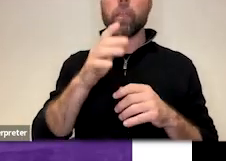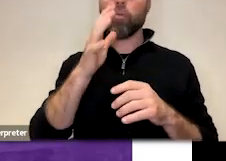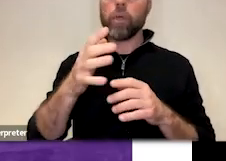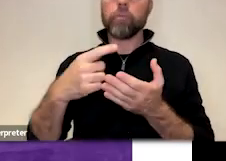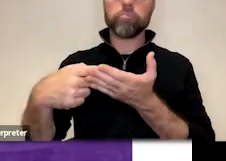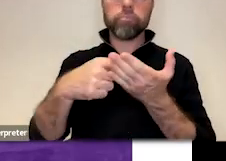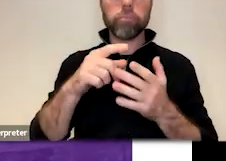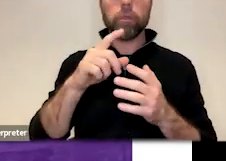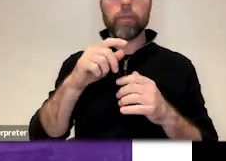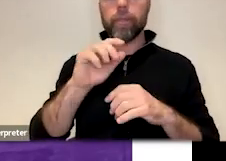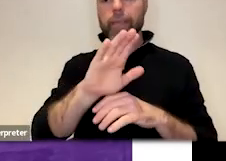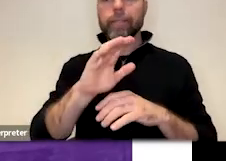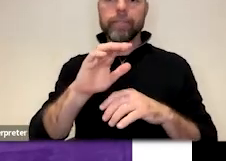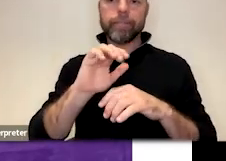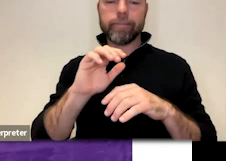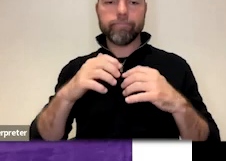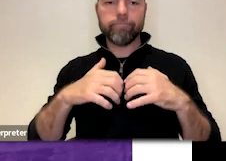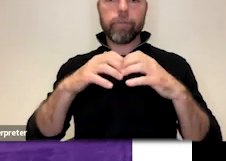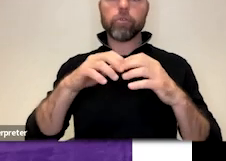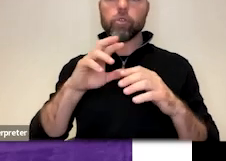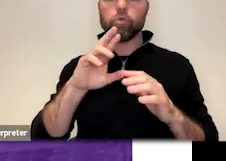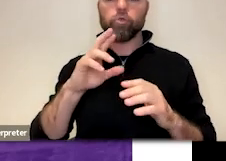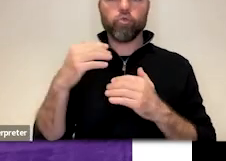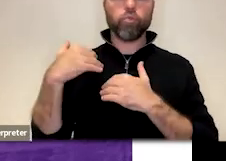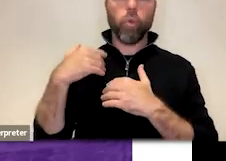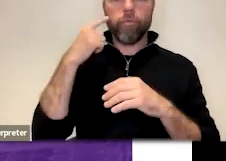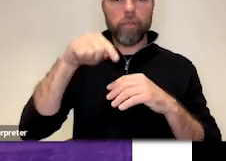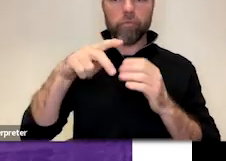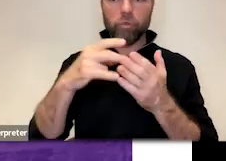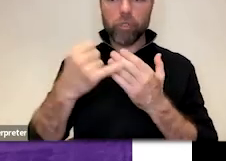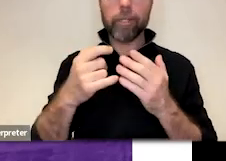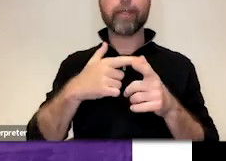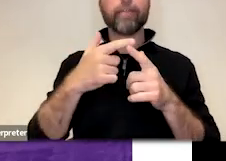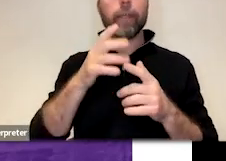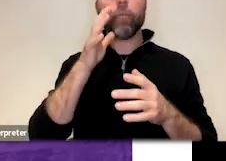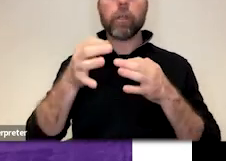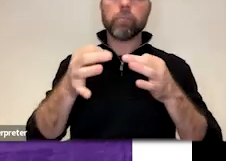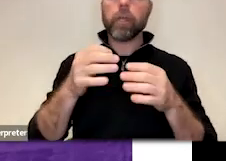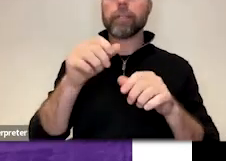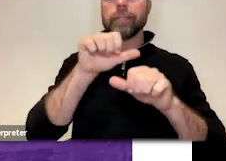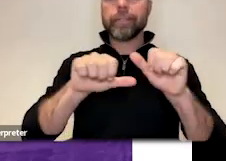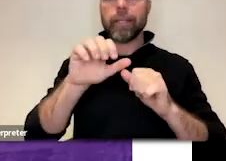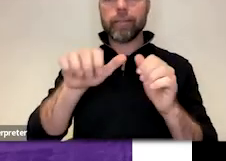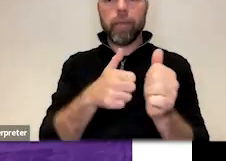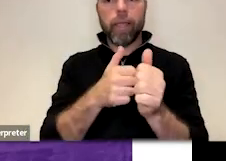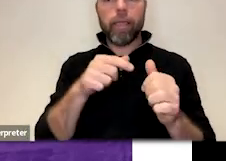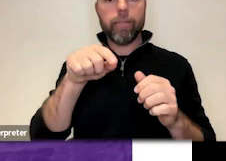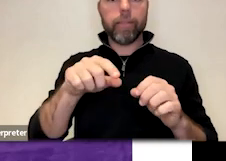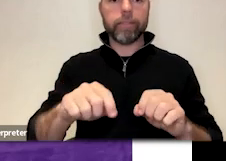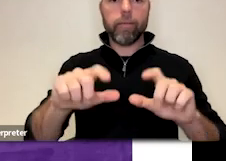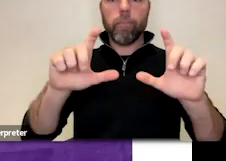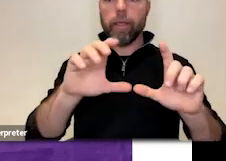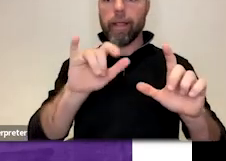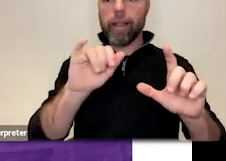FEMA's foundational role in this project. Next, I'll come back and describe some of the science behind the ClimR portal, as well as what